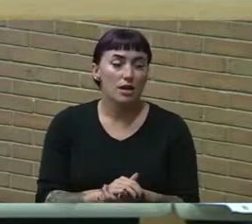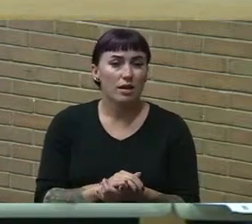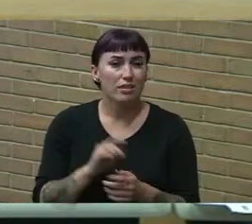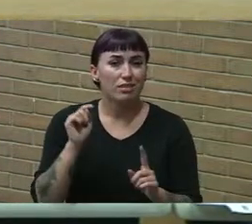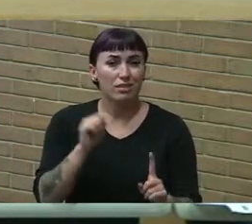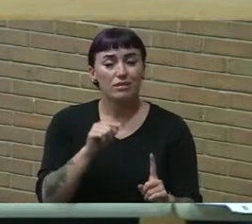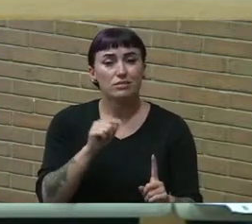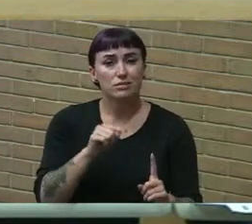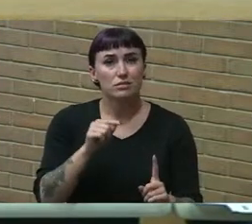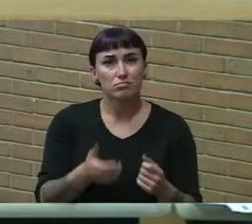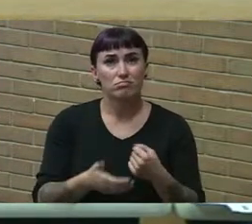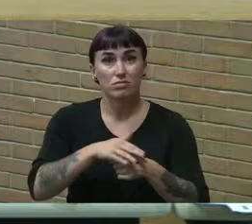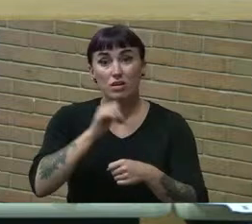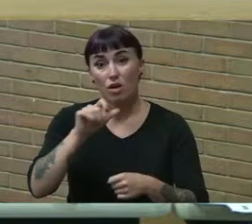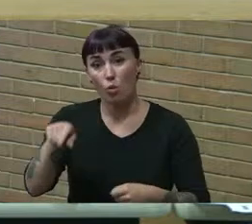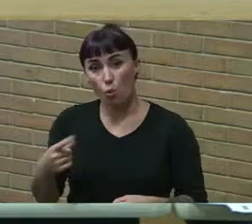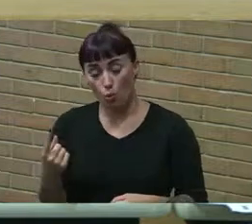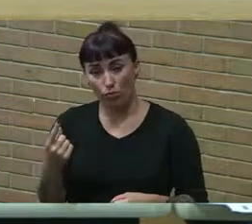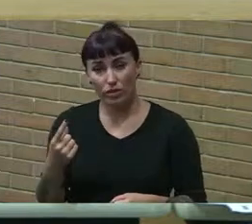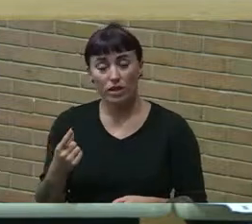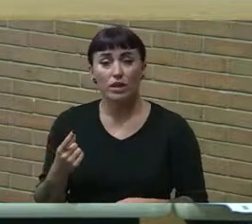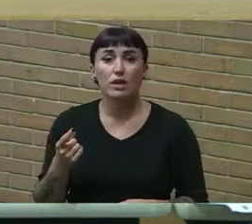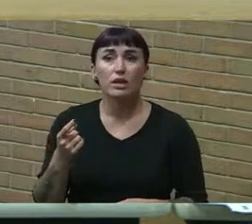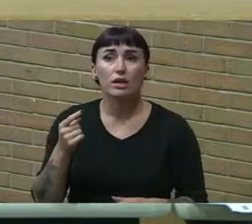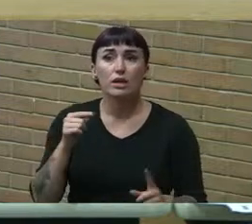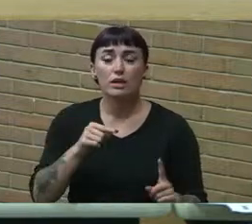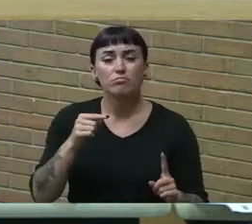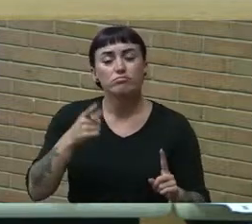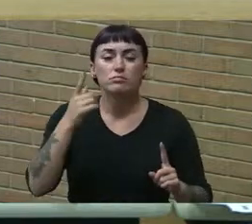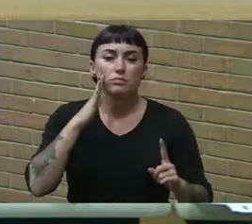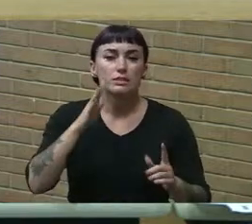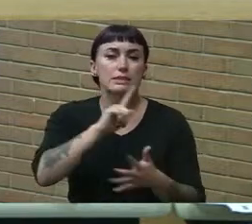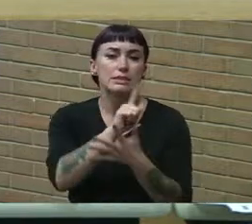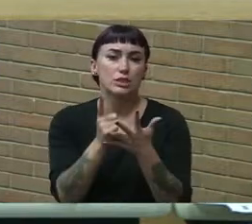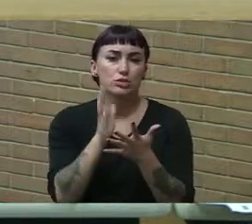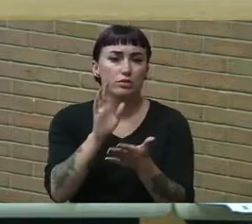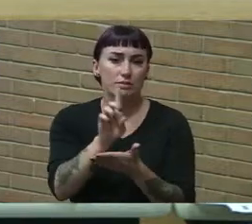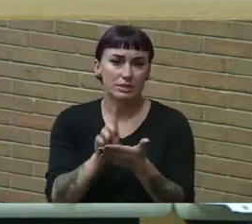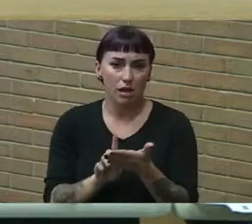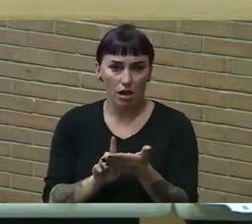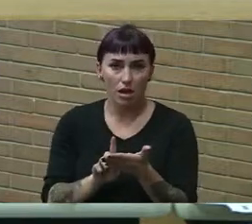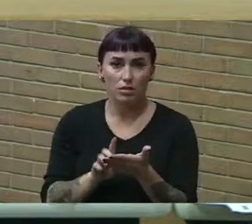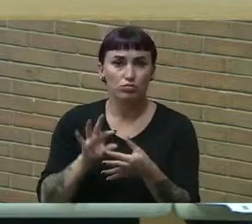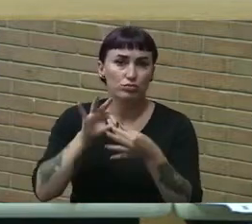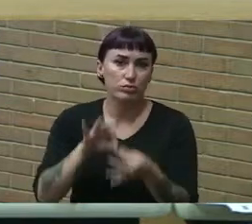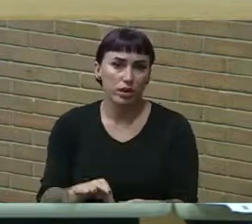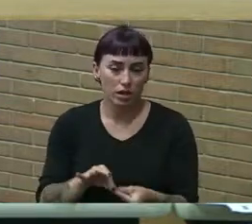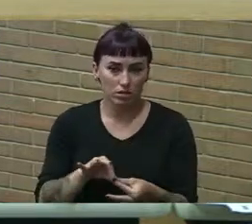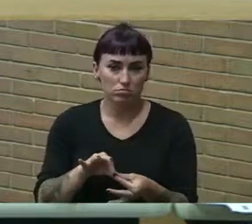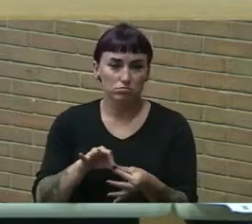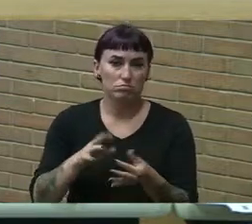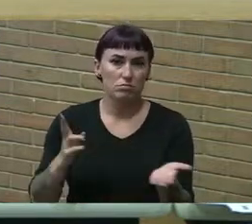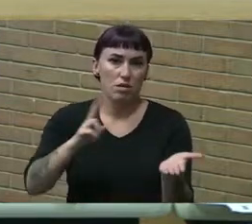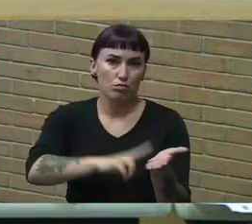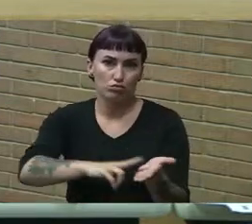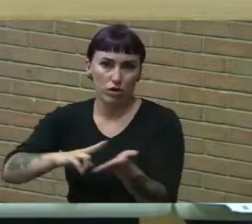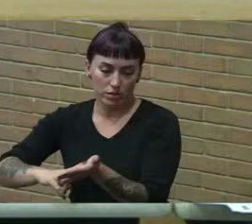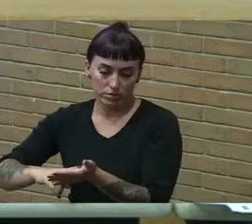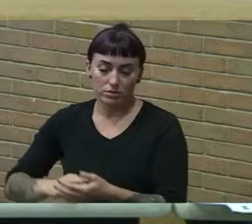This covers not only, these are a series of design-related